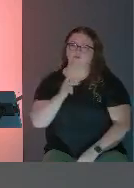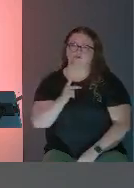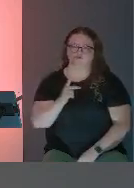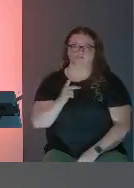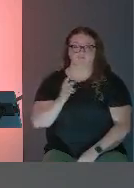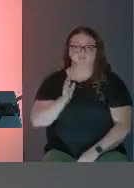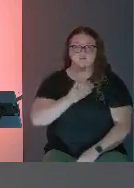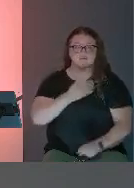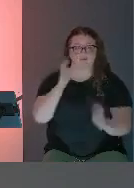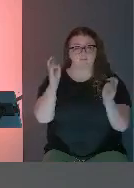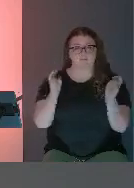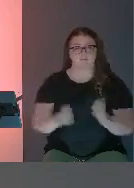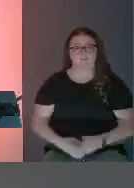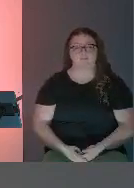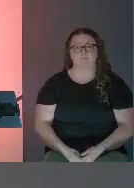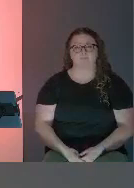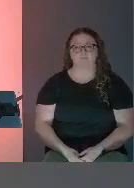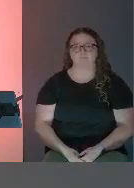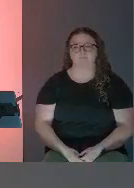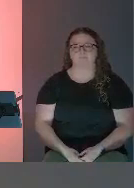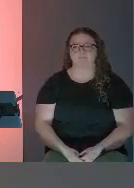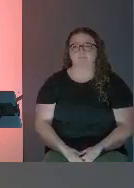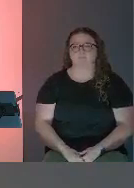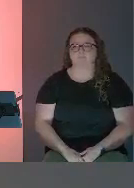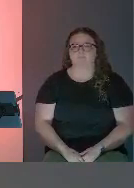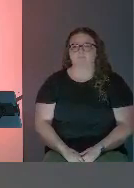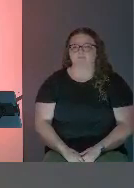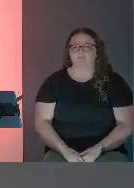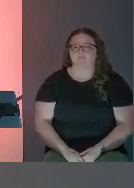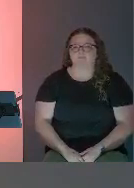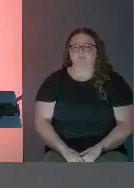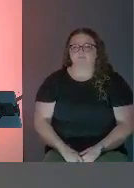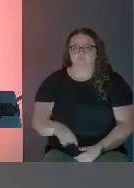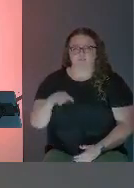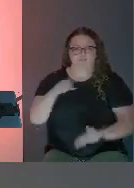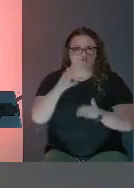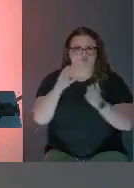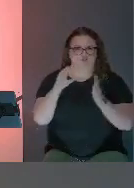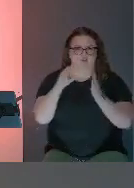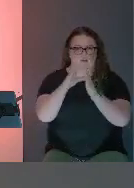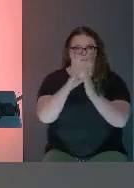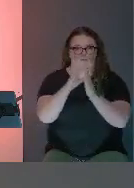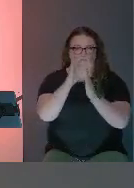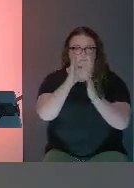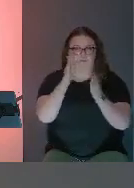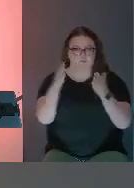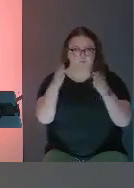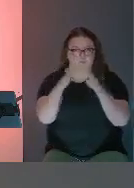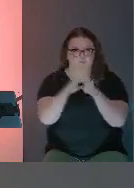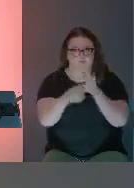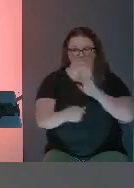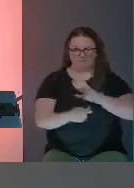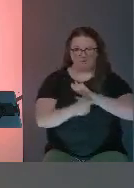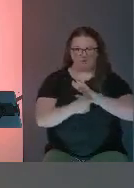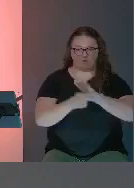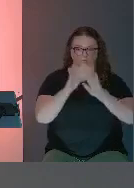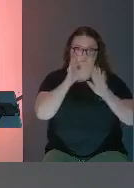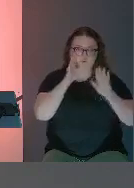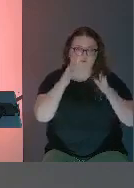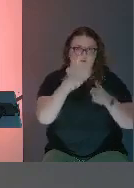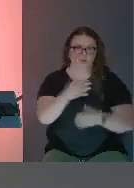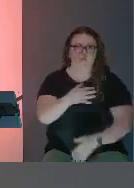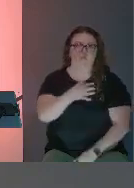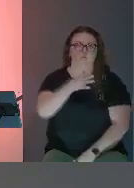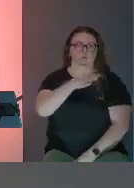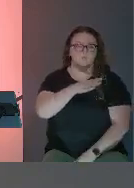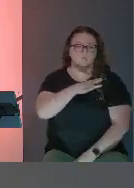about. In bringing this chapter to a close, Paul begins to focus on some really cool and